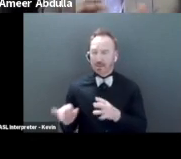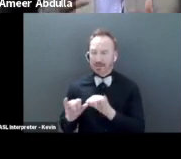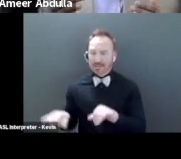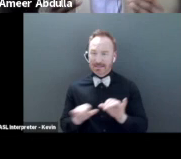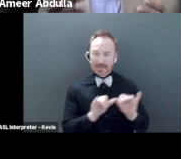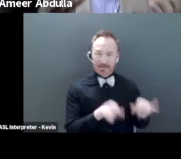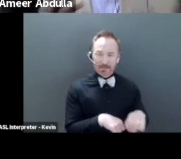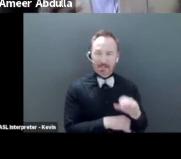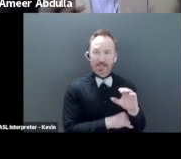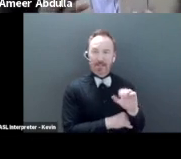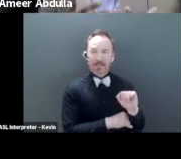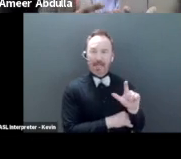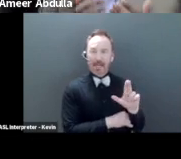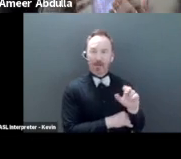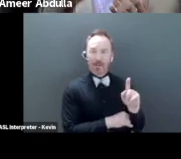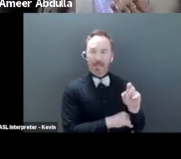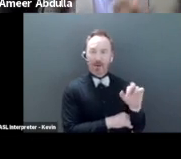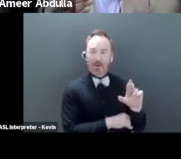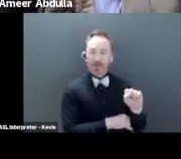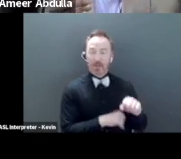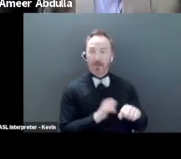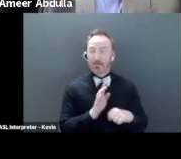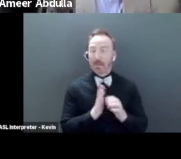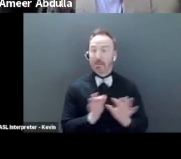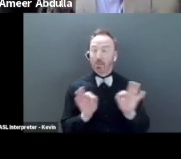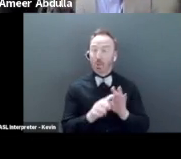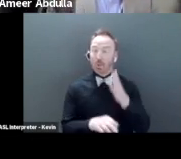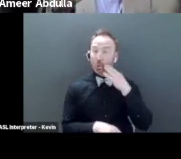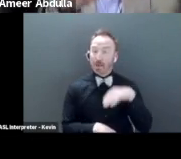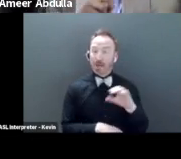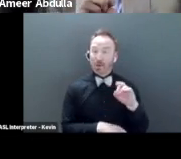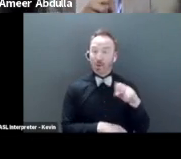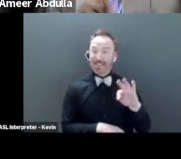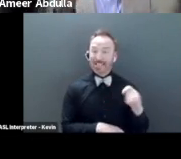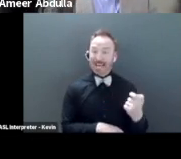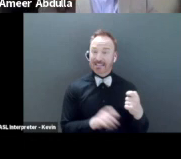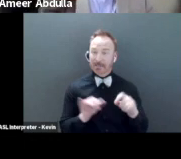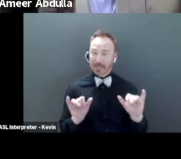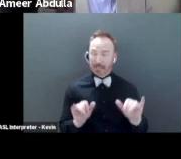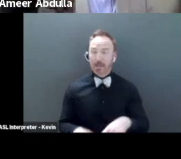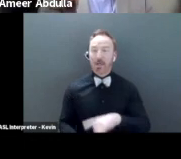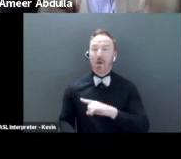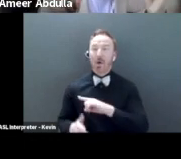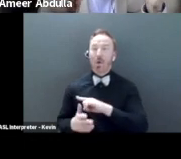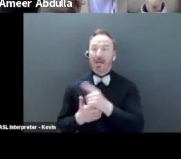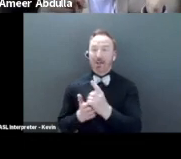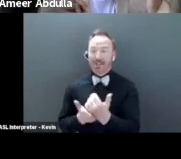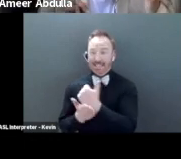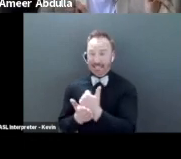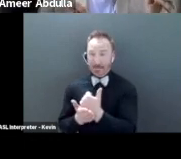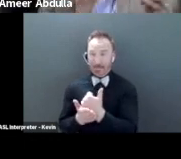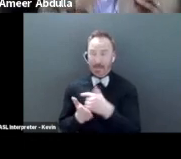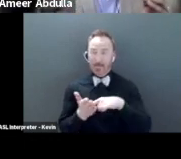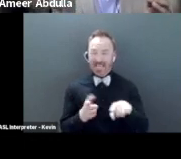The thing to know is corporate tax rates are fixed. So $1 of income pays the same amount of tax, but